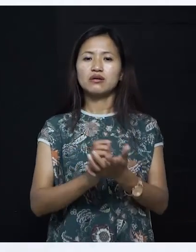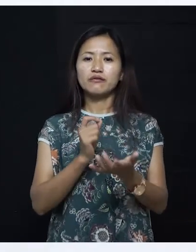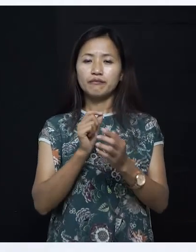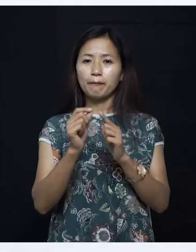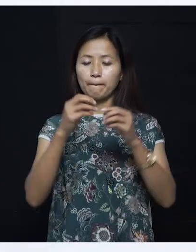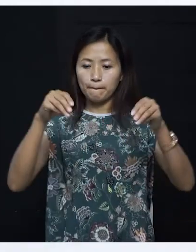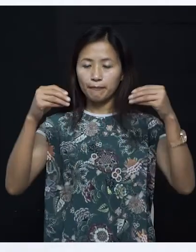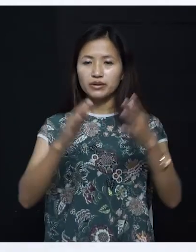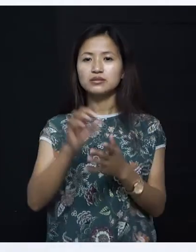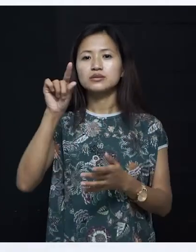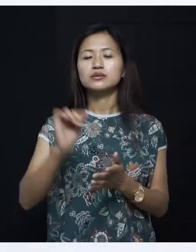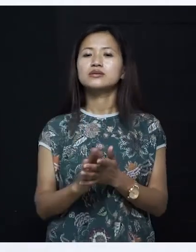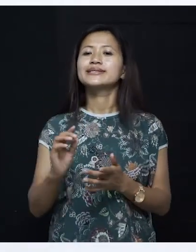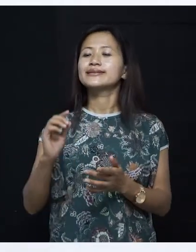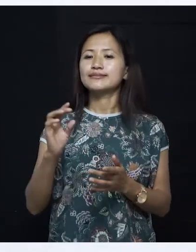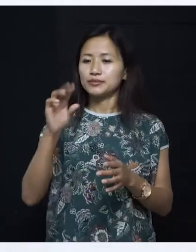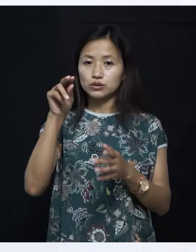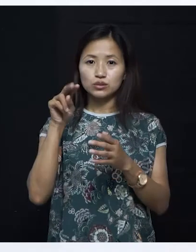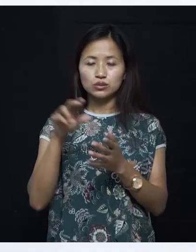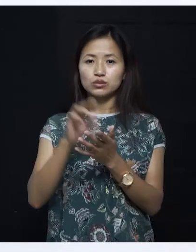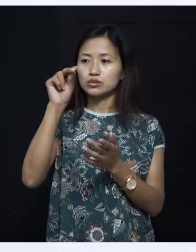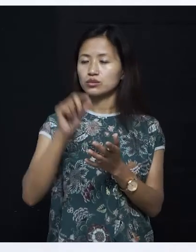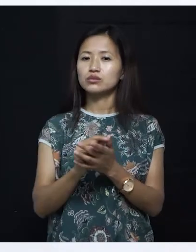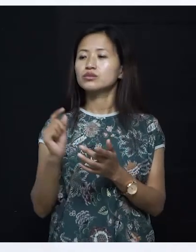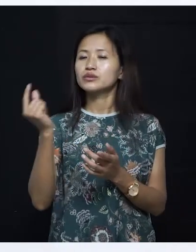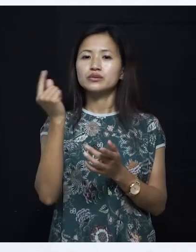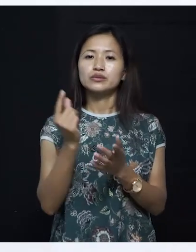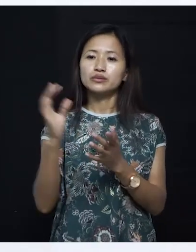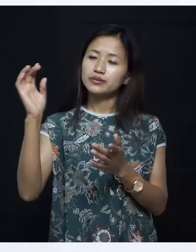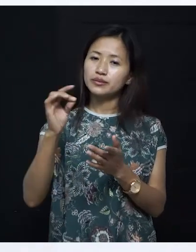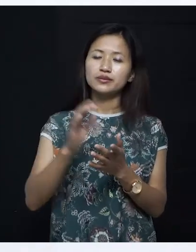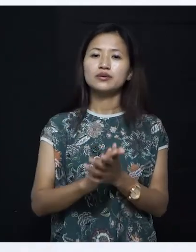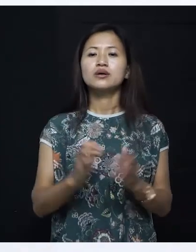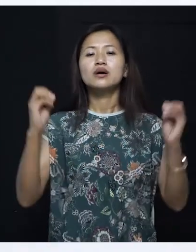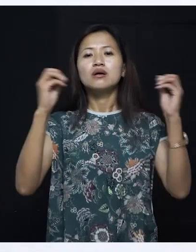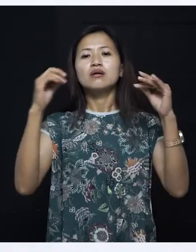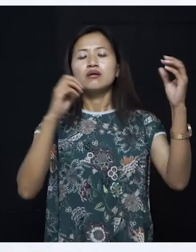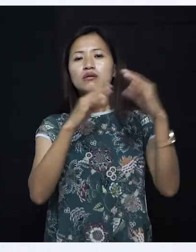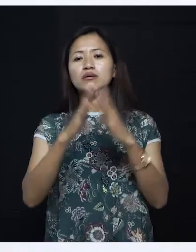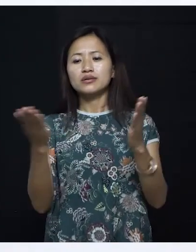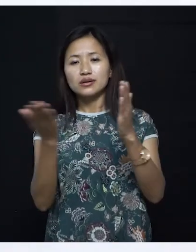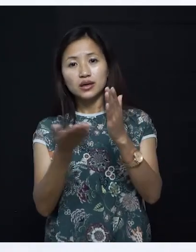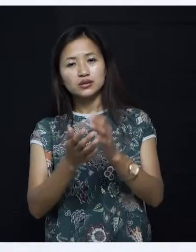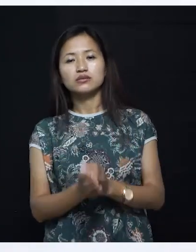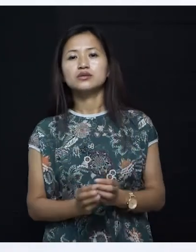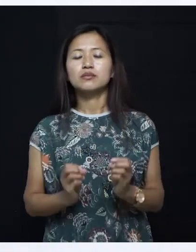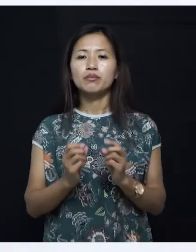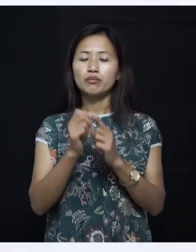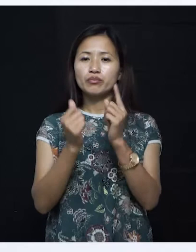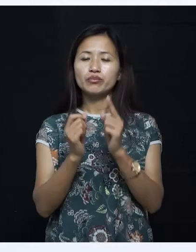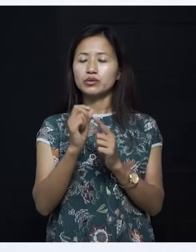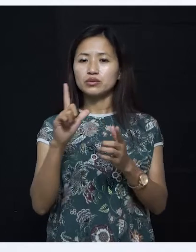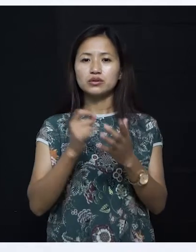So that is to do with reuse. So how we can protect the environment, or how we can cut down the pollution, is